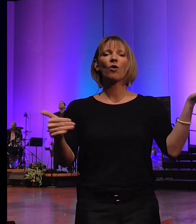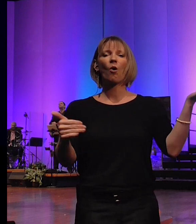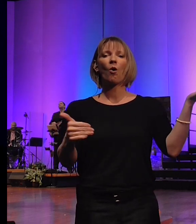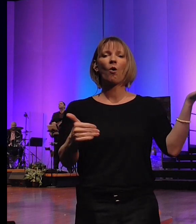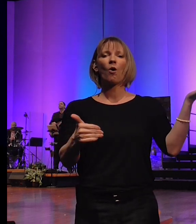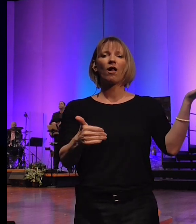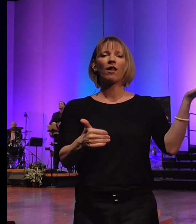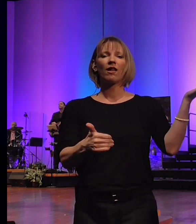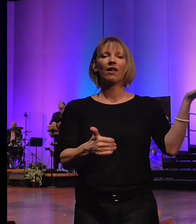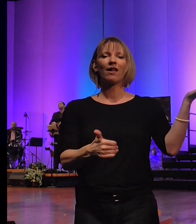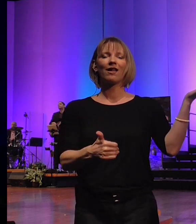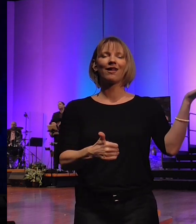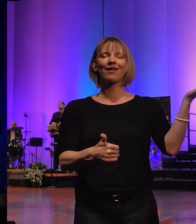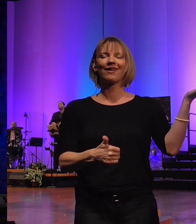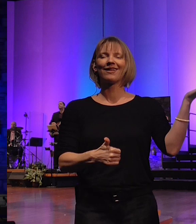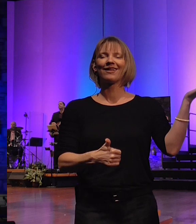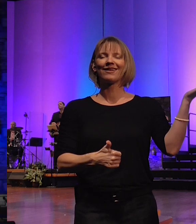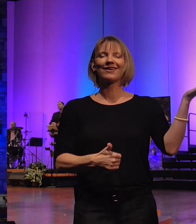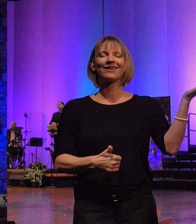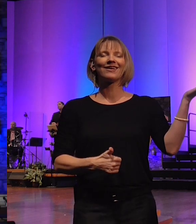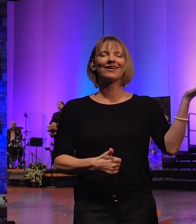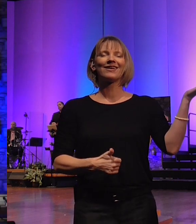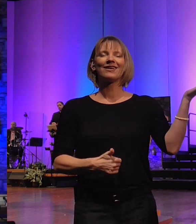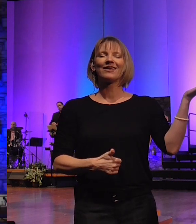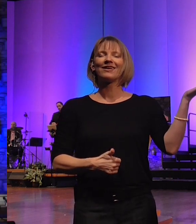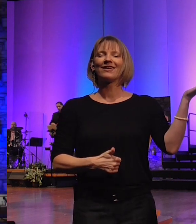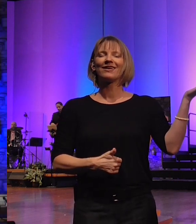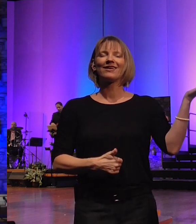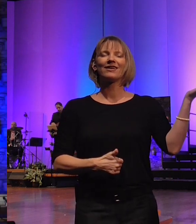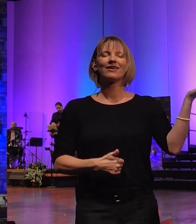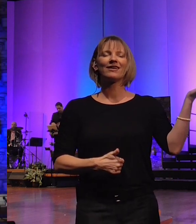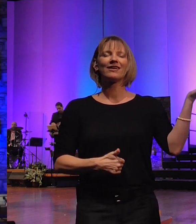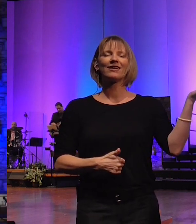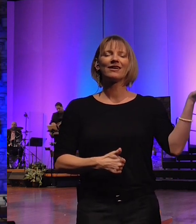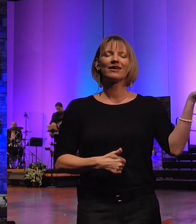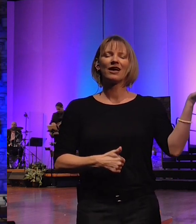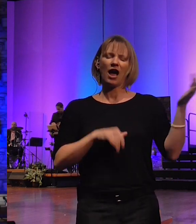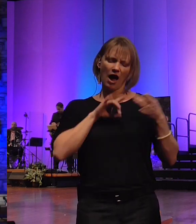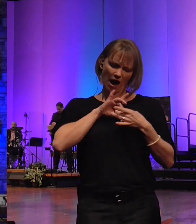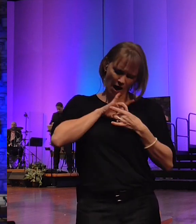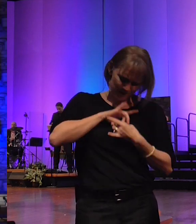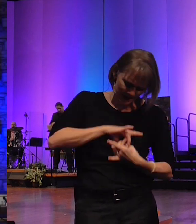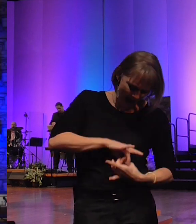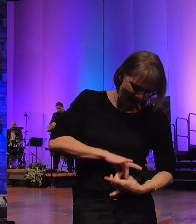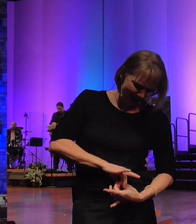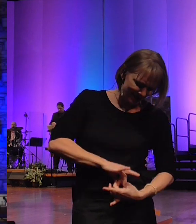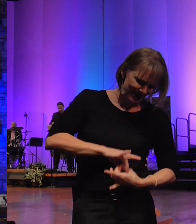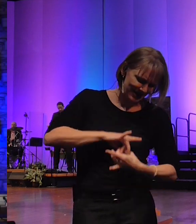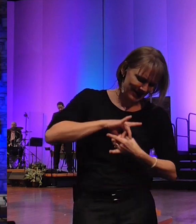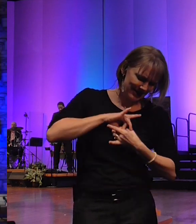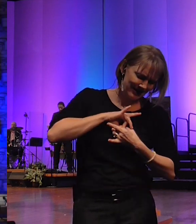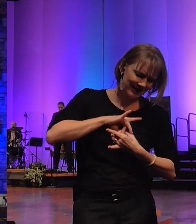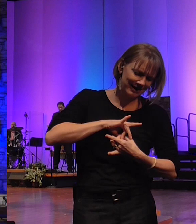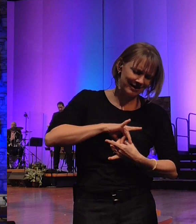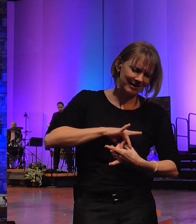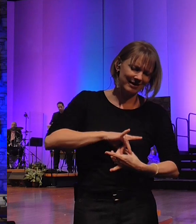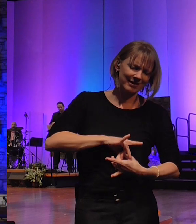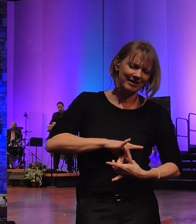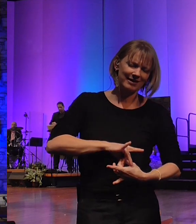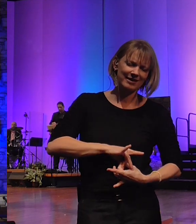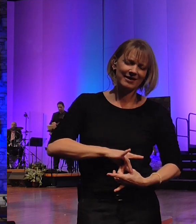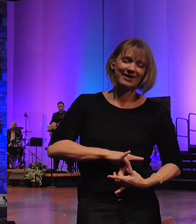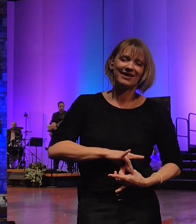my soul. I'm diving in.